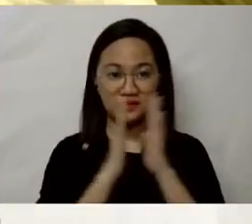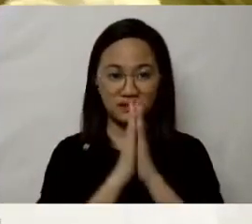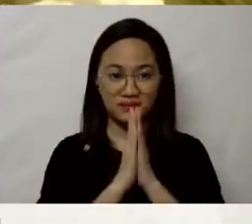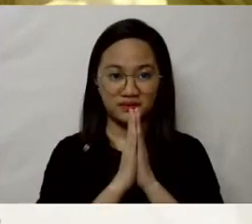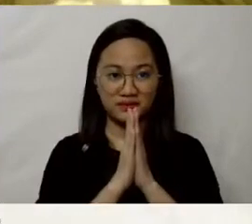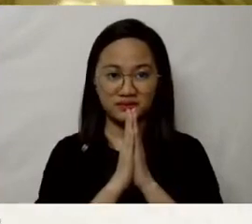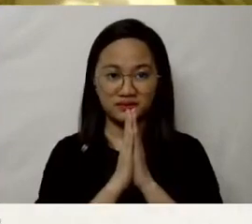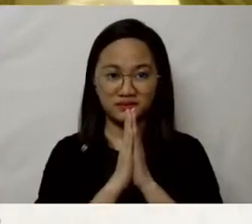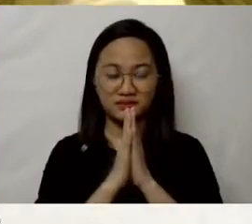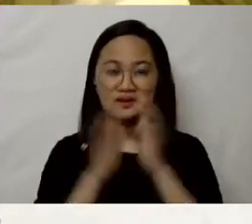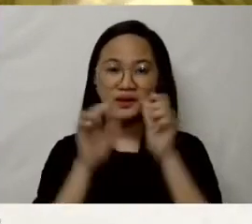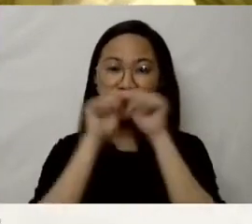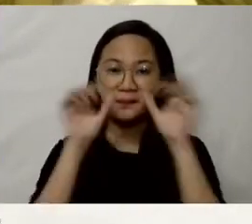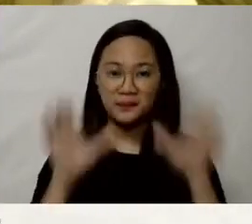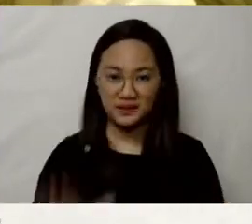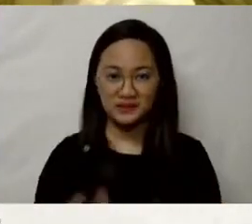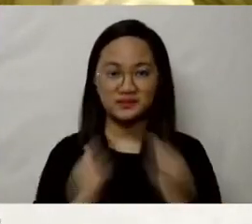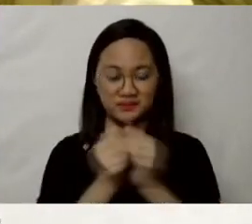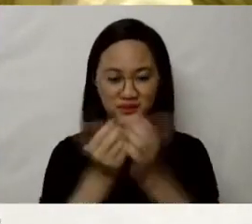Peace be with you.